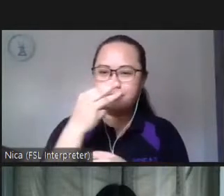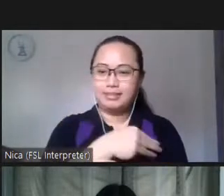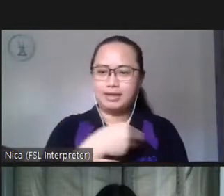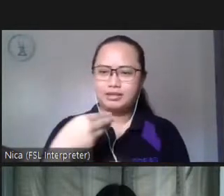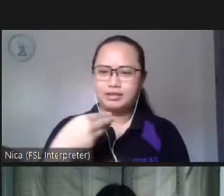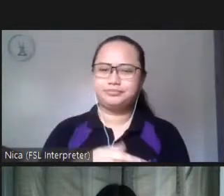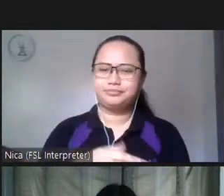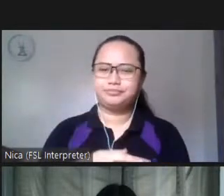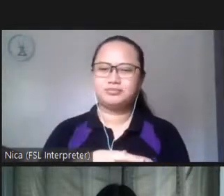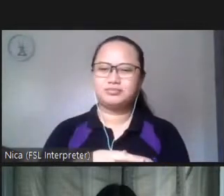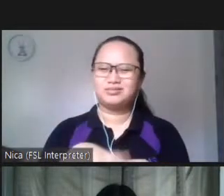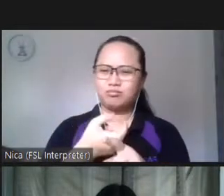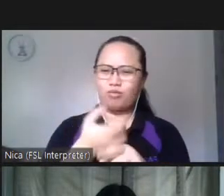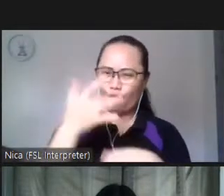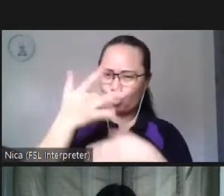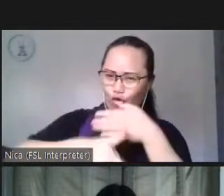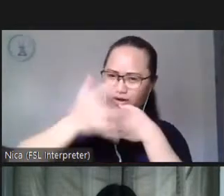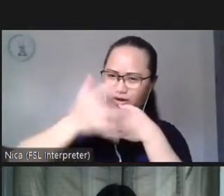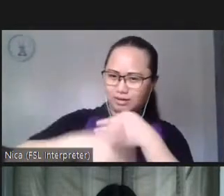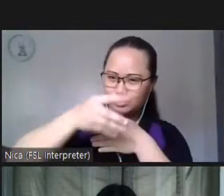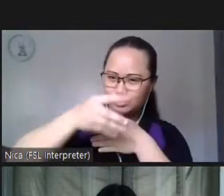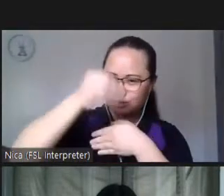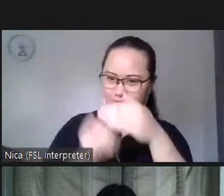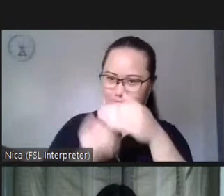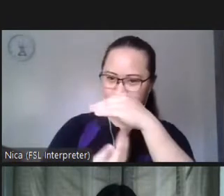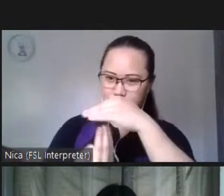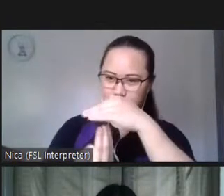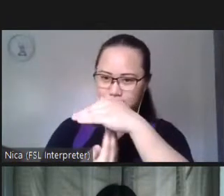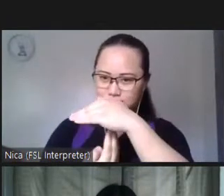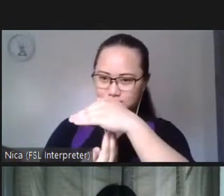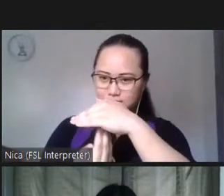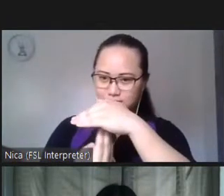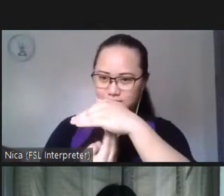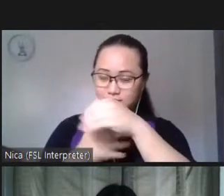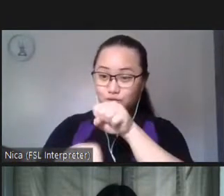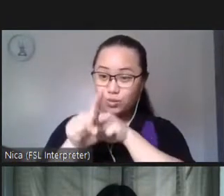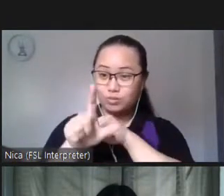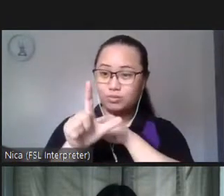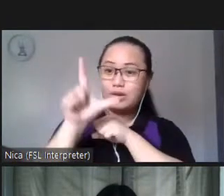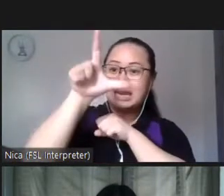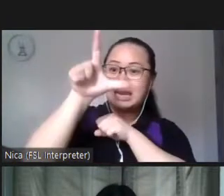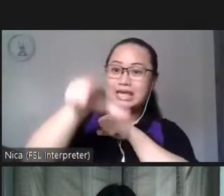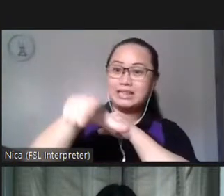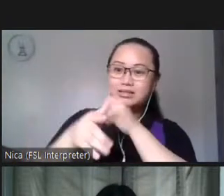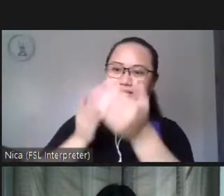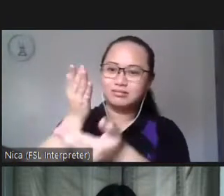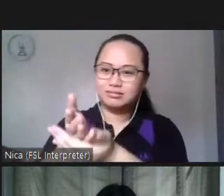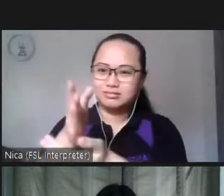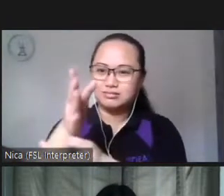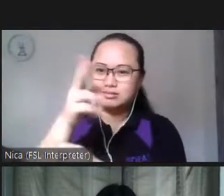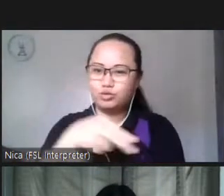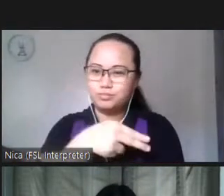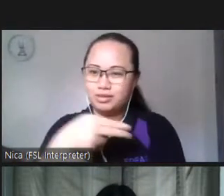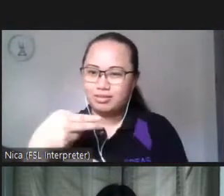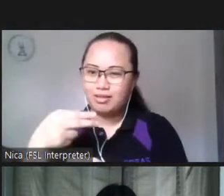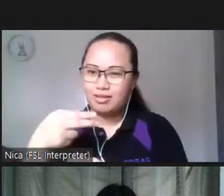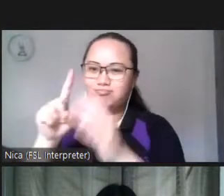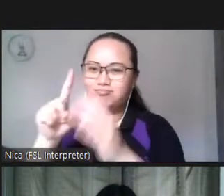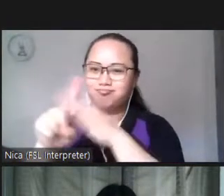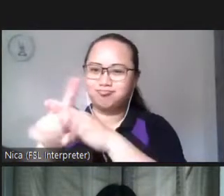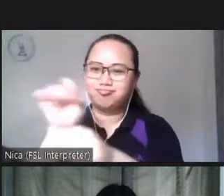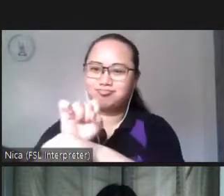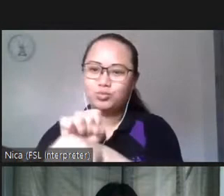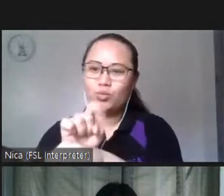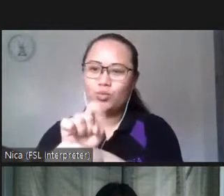natin yung basic. Para dun mismo sa healthcare setting, pag nag-work na tayo on the field, hindi na tayo nangangapa or